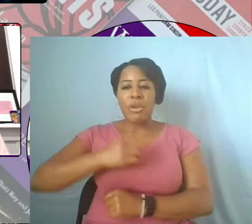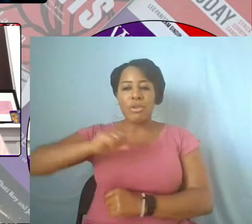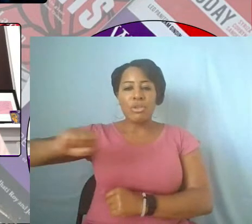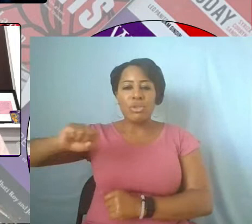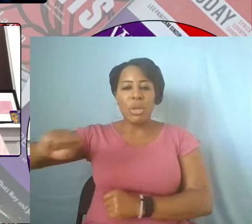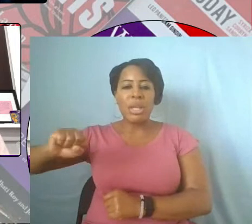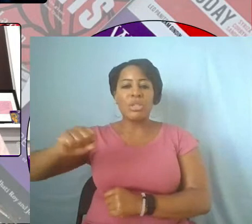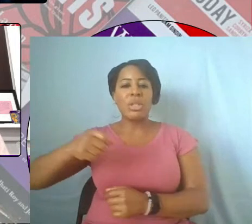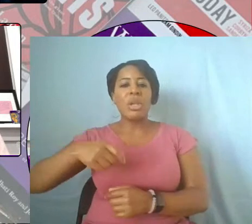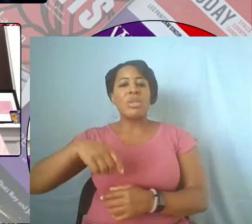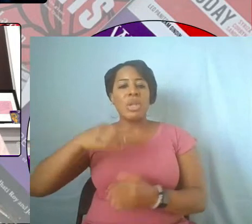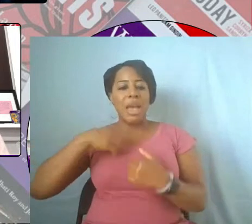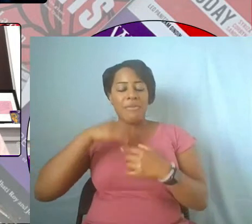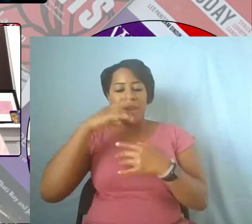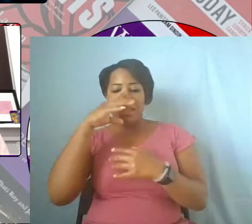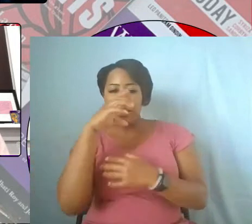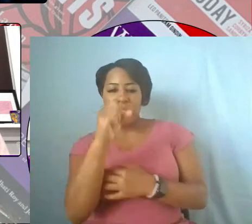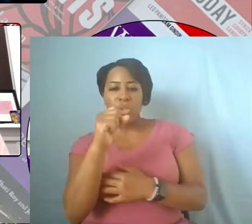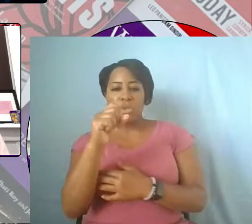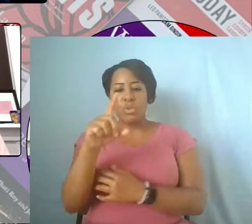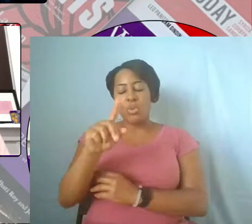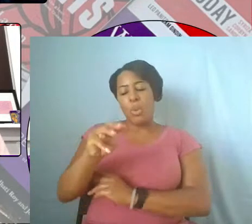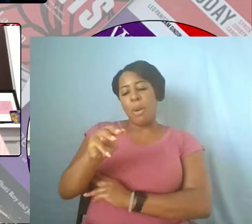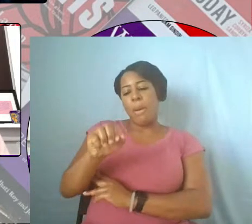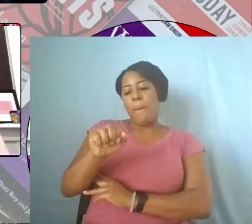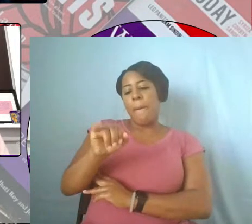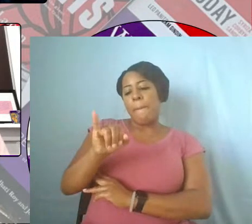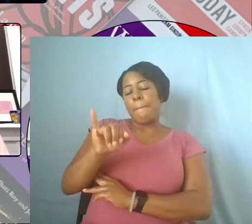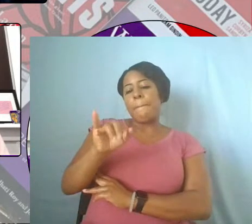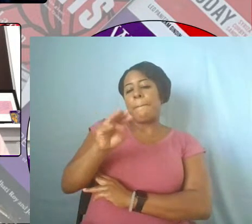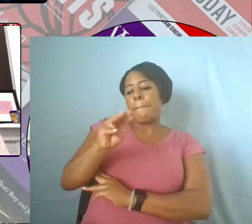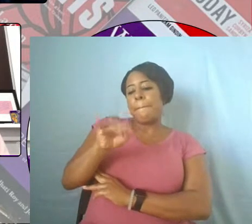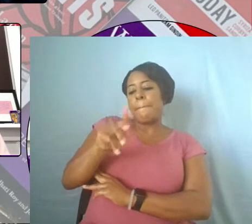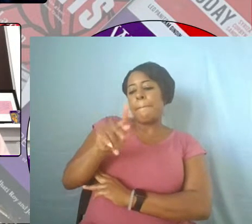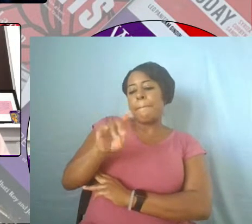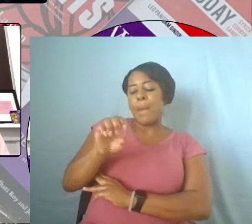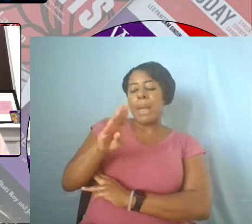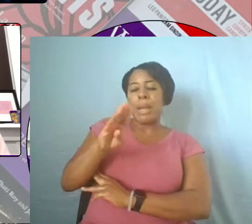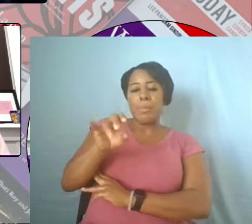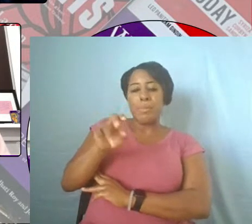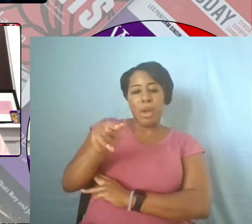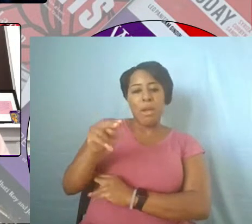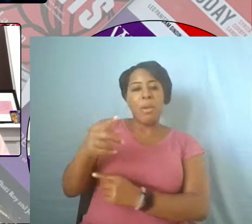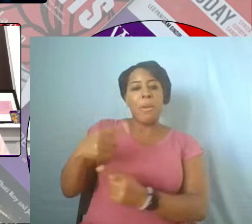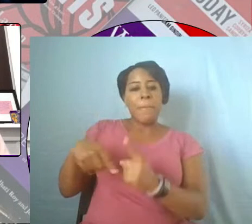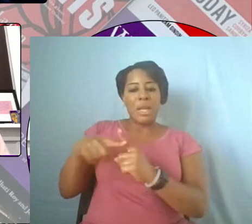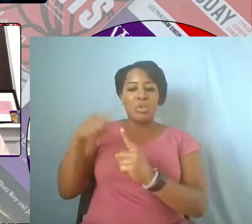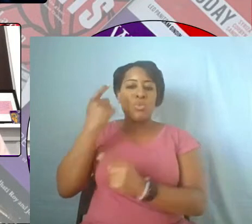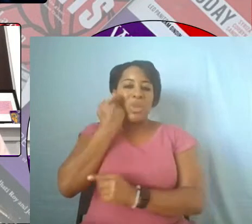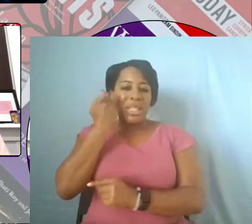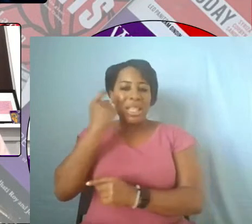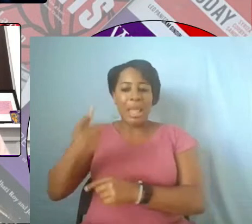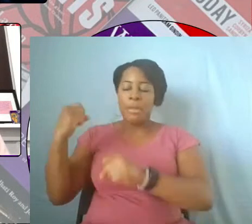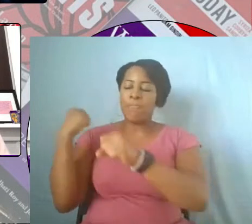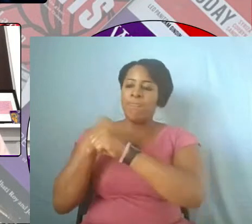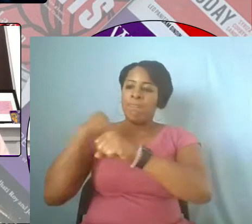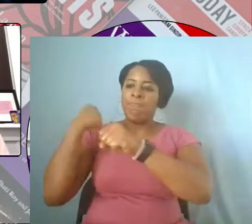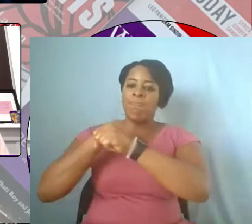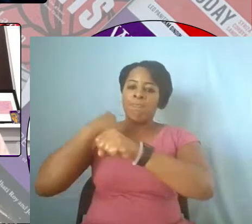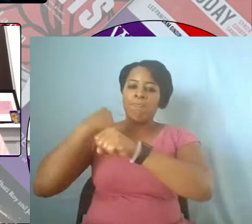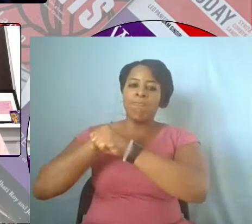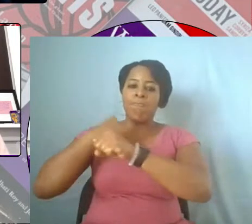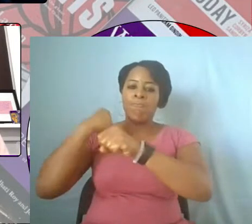Brown. And most recently, they have been fighting a good fight in Washington, D.C. to stop